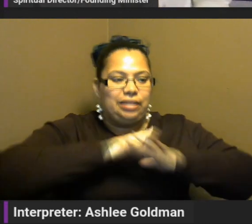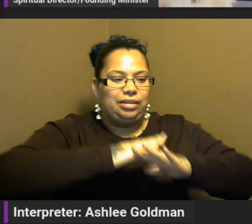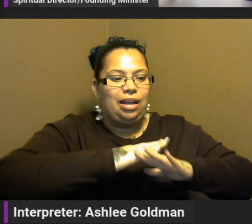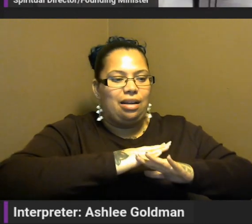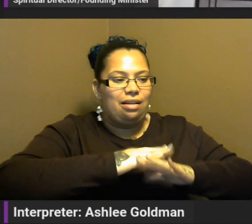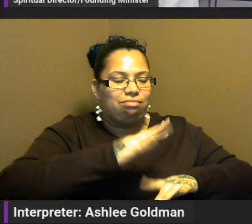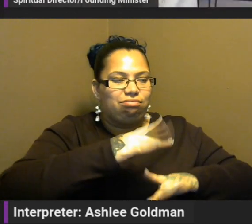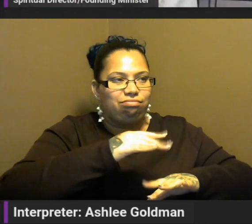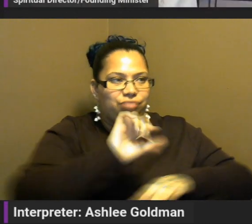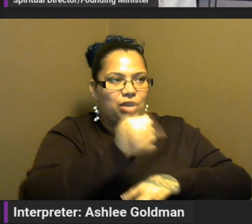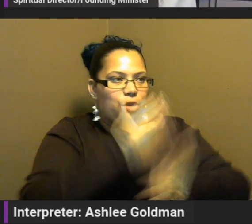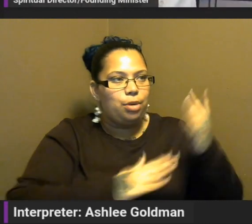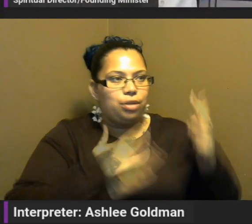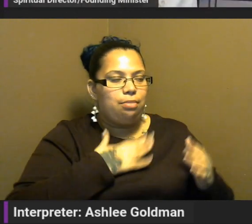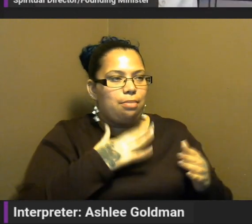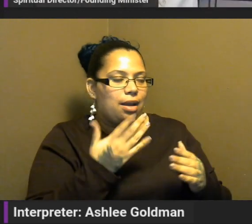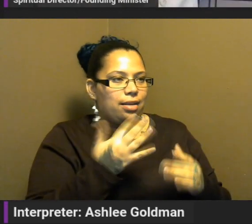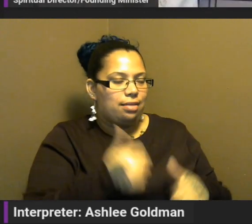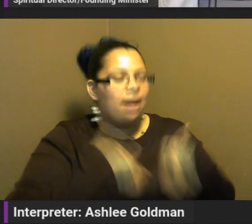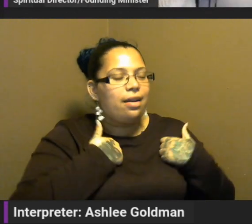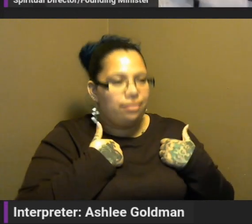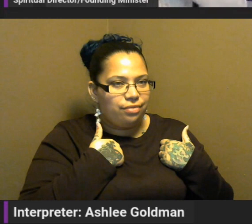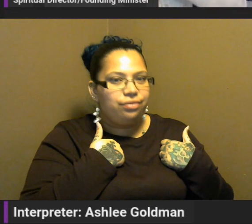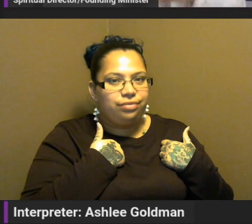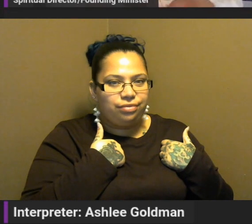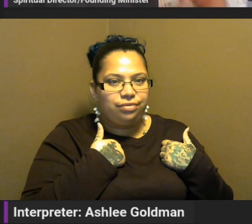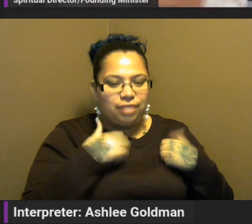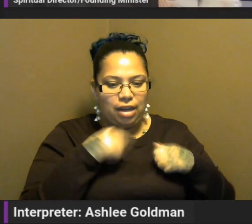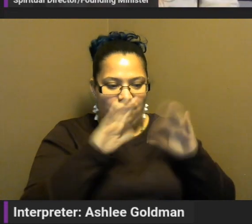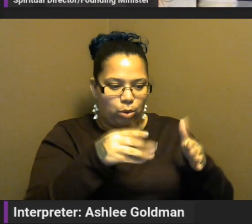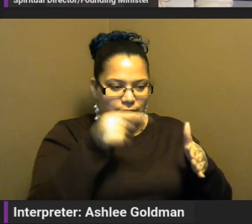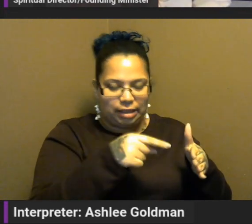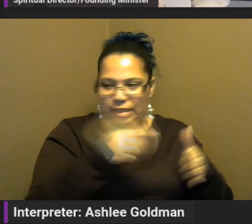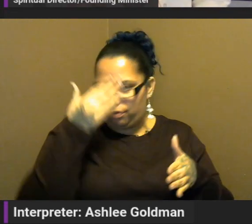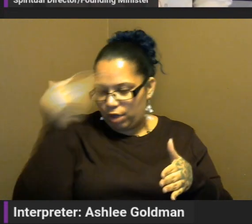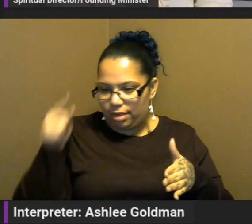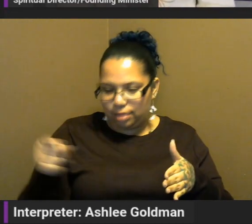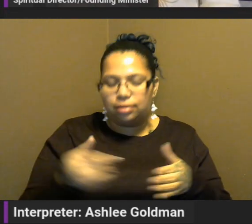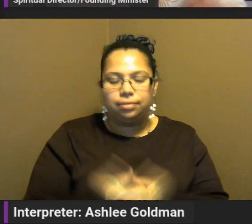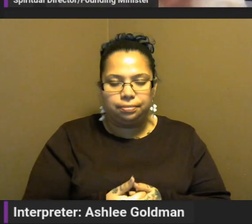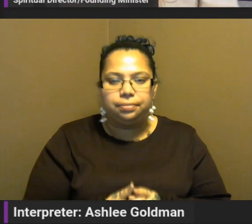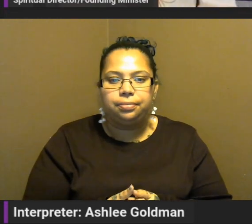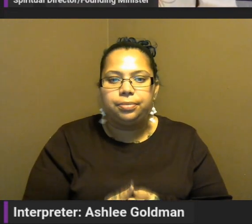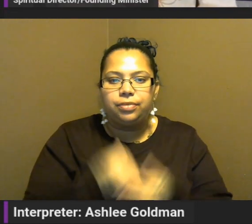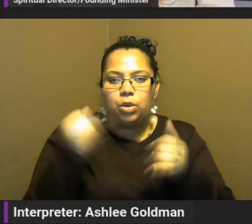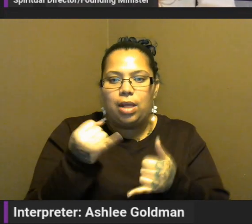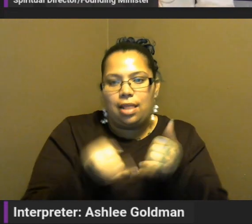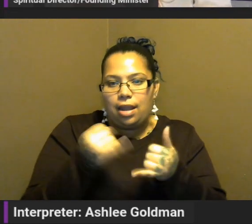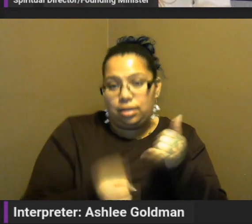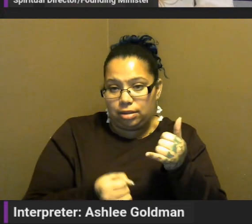obsessed with yin that I forget about yang. How do I balance them? And then lastly, at the very bottom, there's a